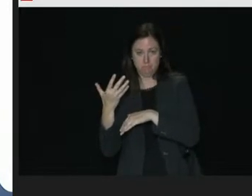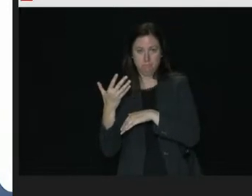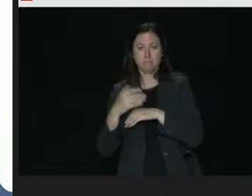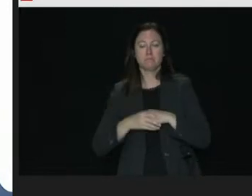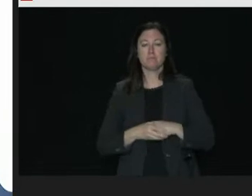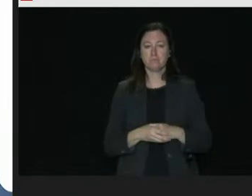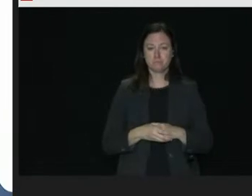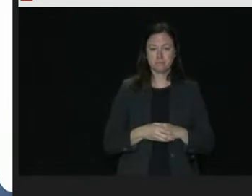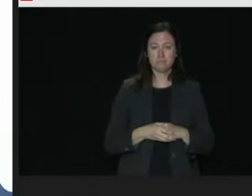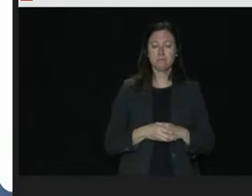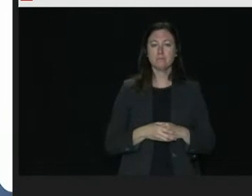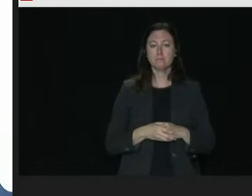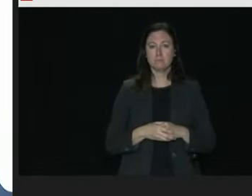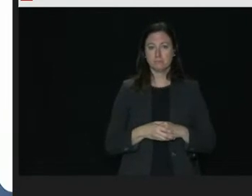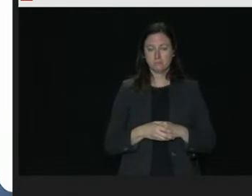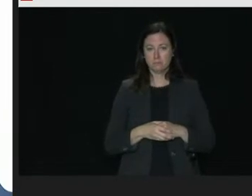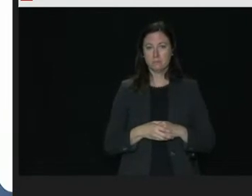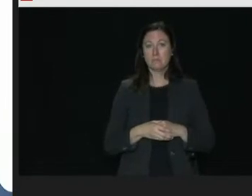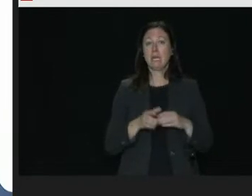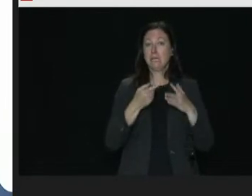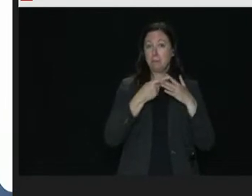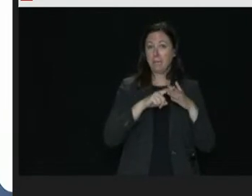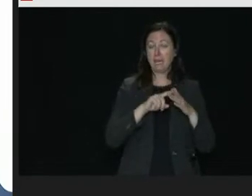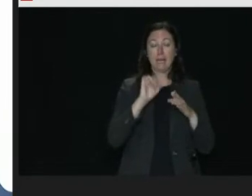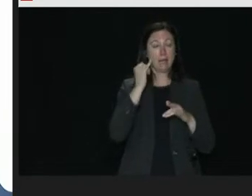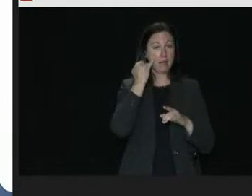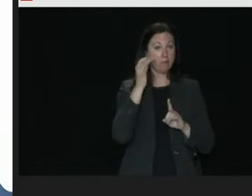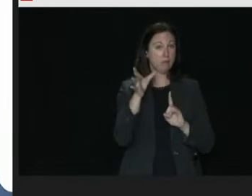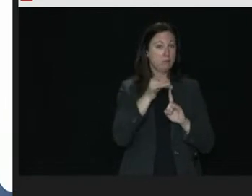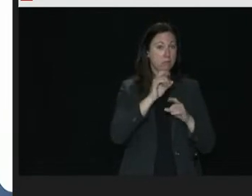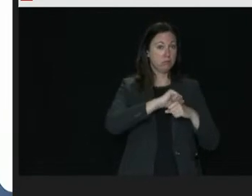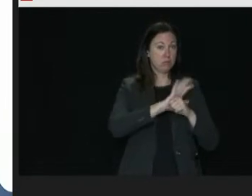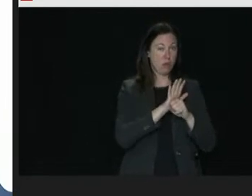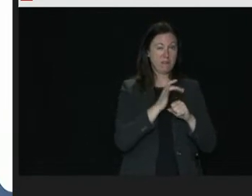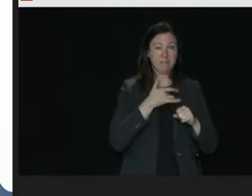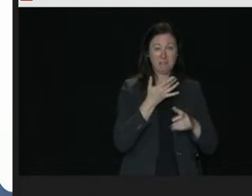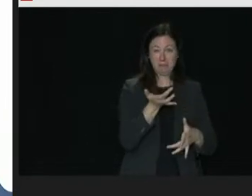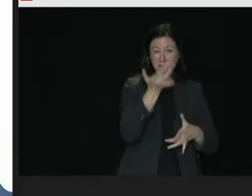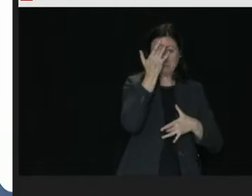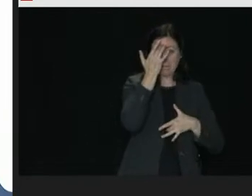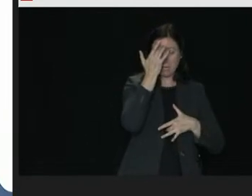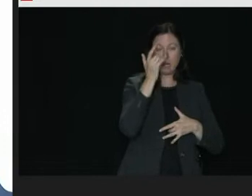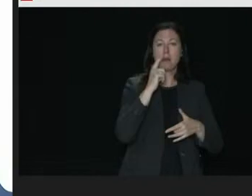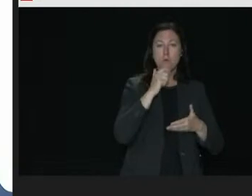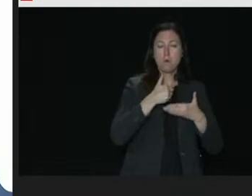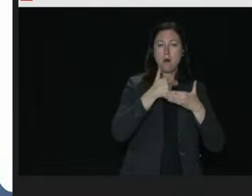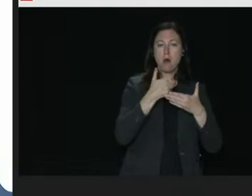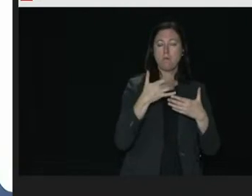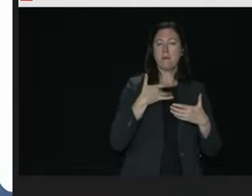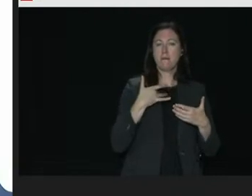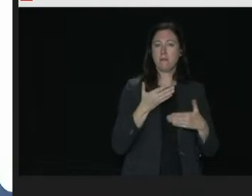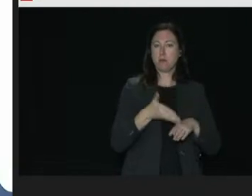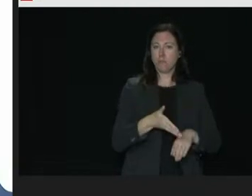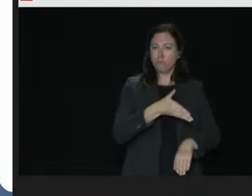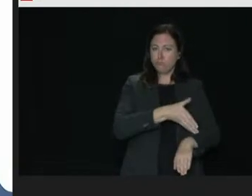In the beginning, it can reduce symptoms and decrease the risk of